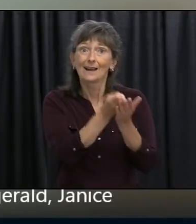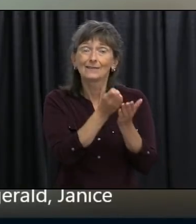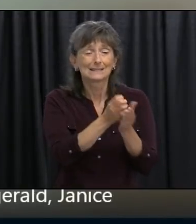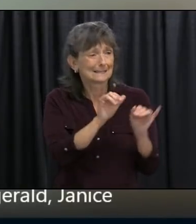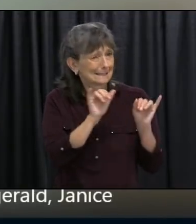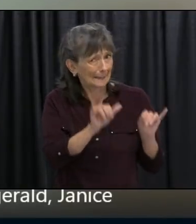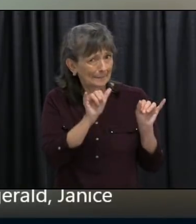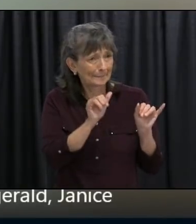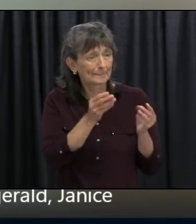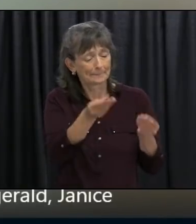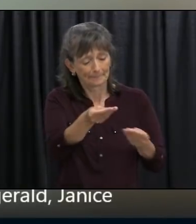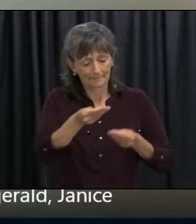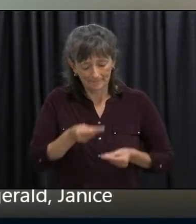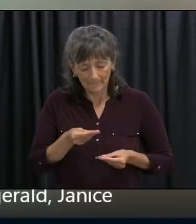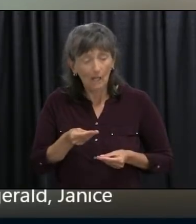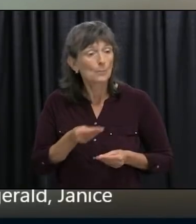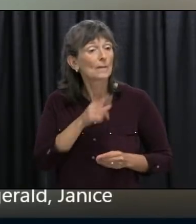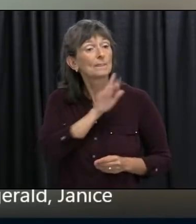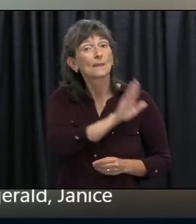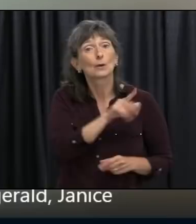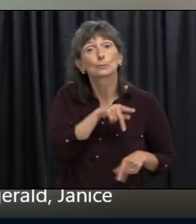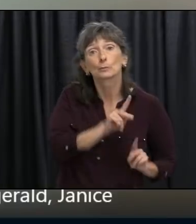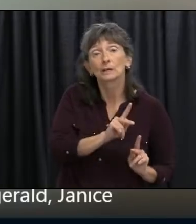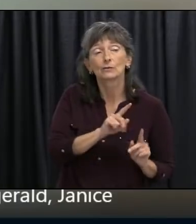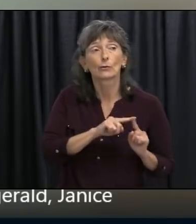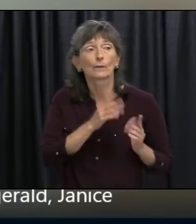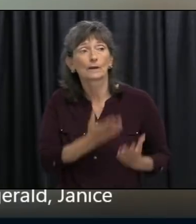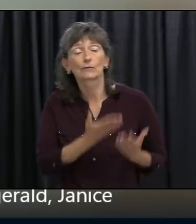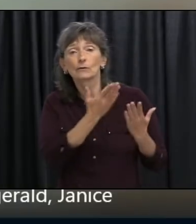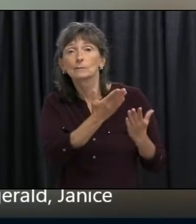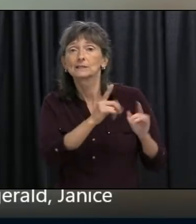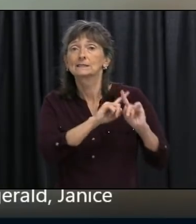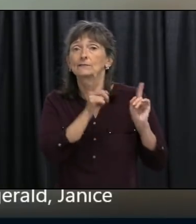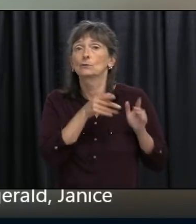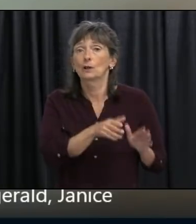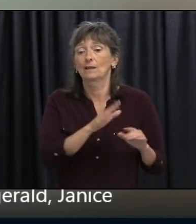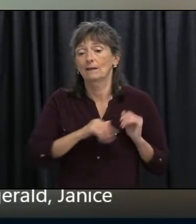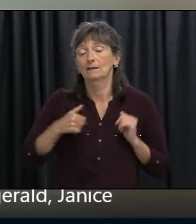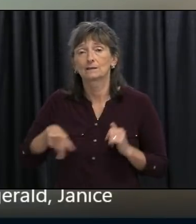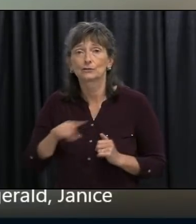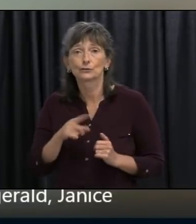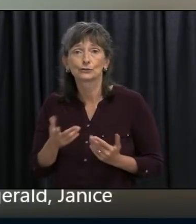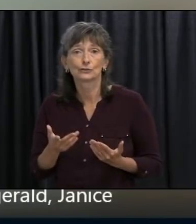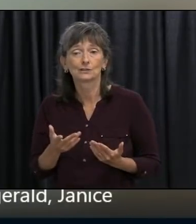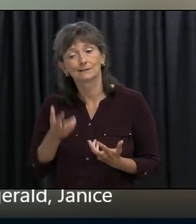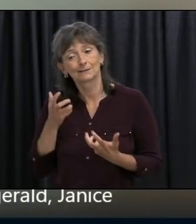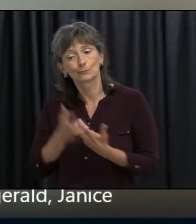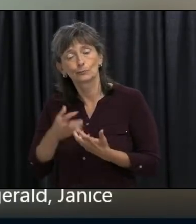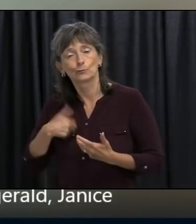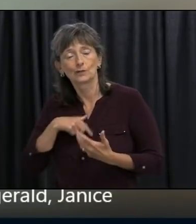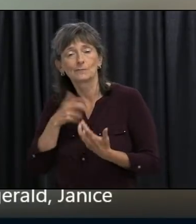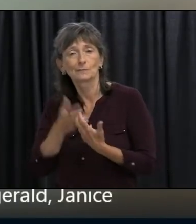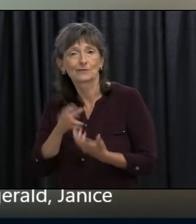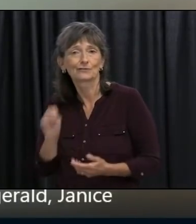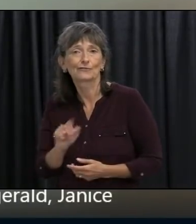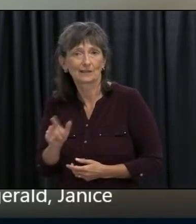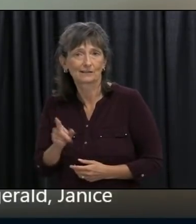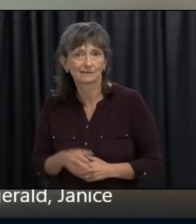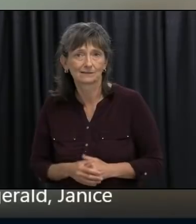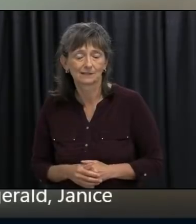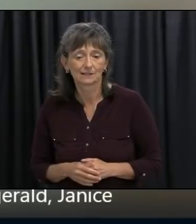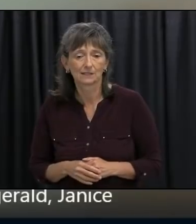they allow things to happen or they recommend things to happen. The information